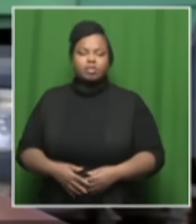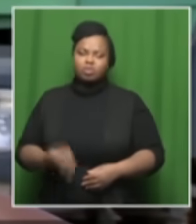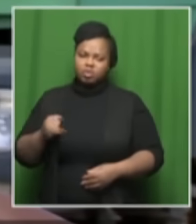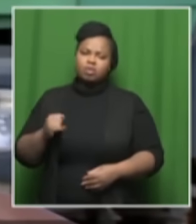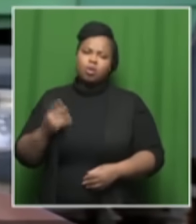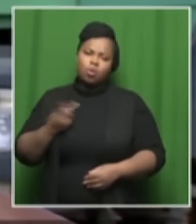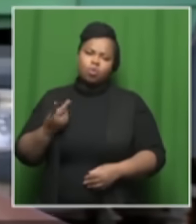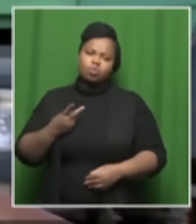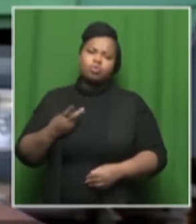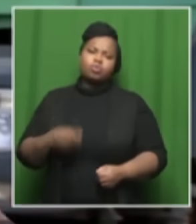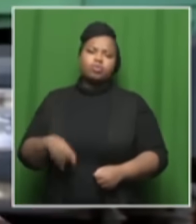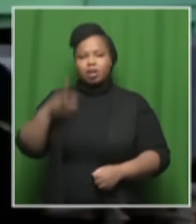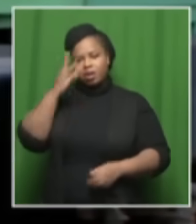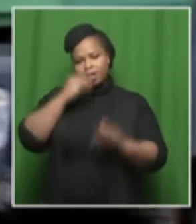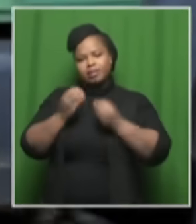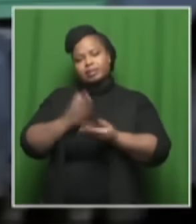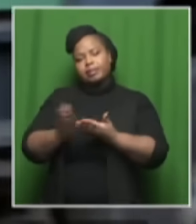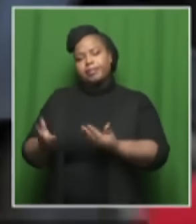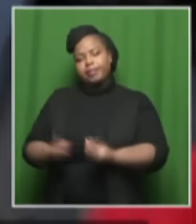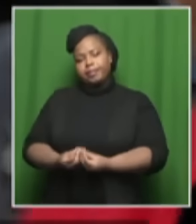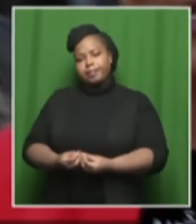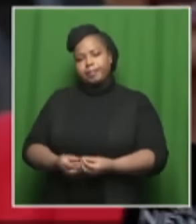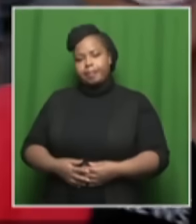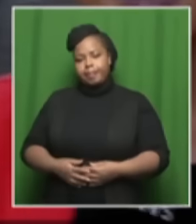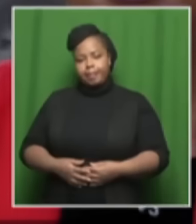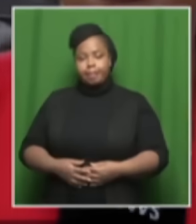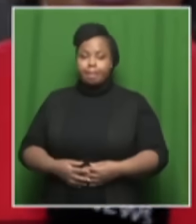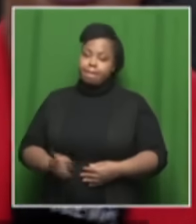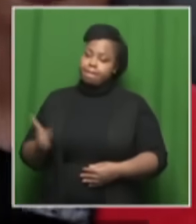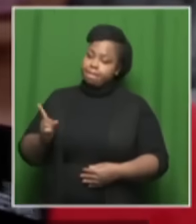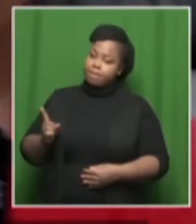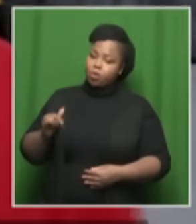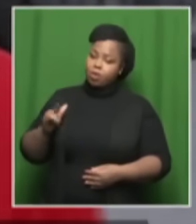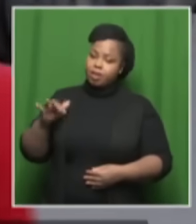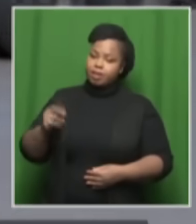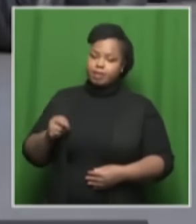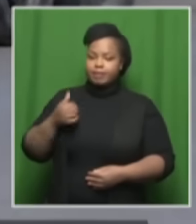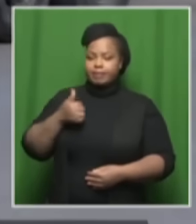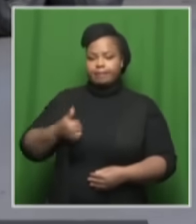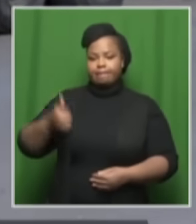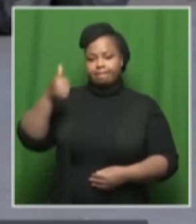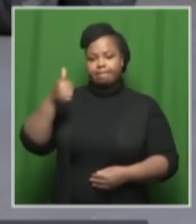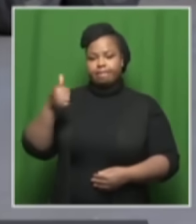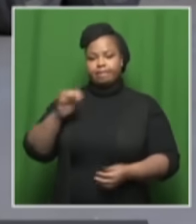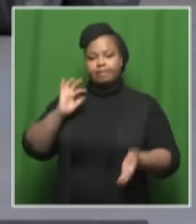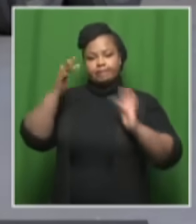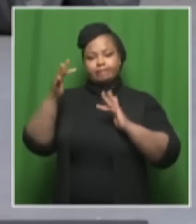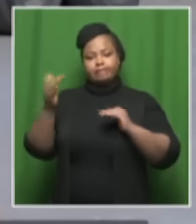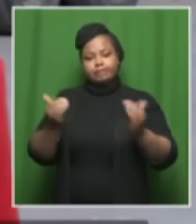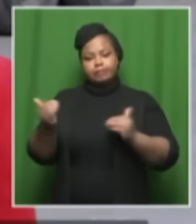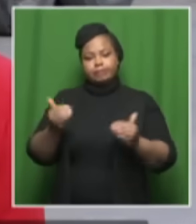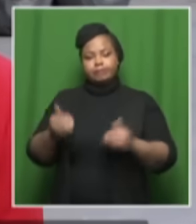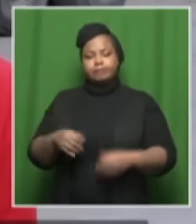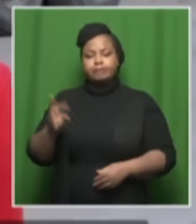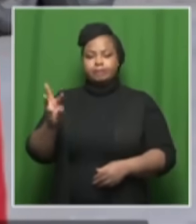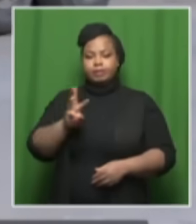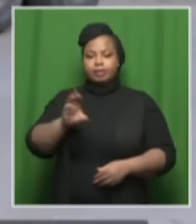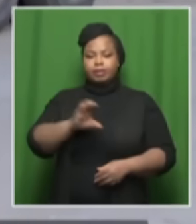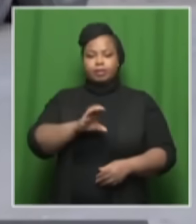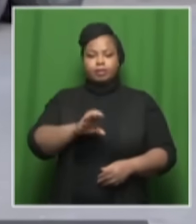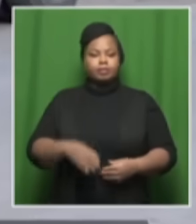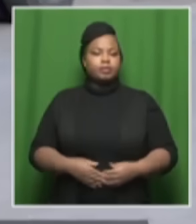like this perfectly. Well, that was Colin Deiner, head of disaster management in the Western Cape, just